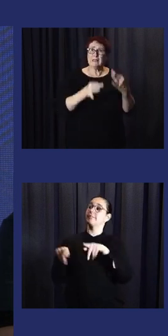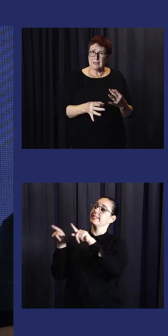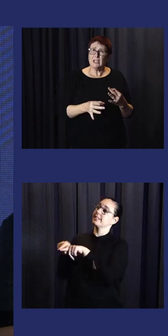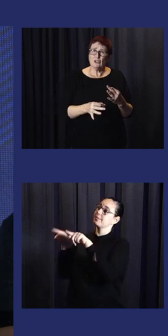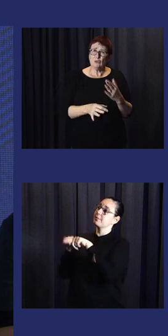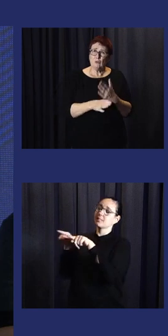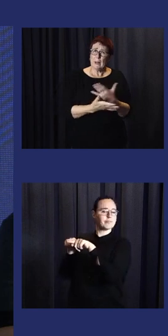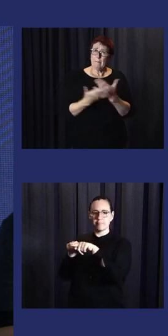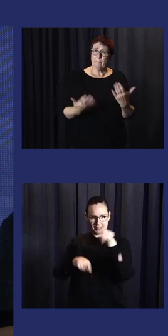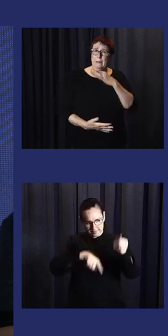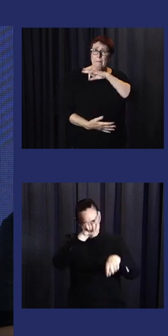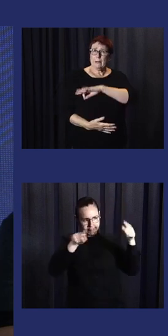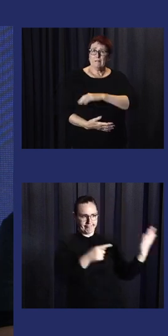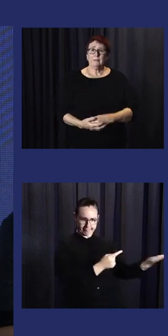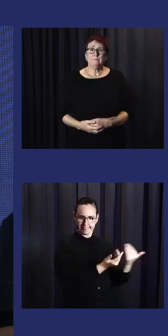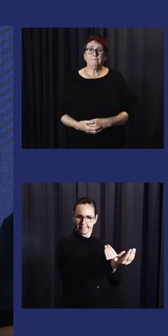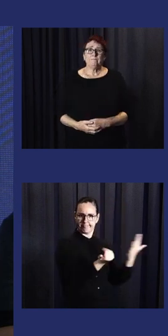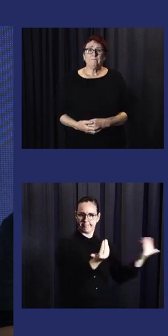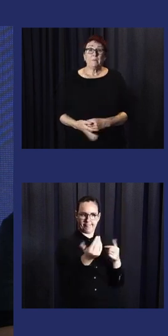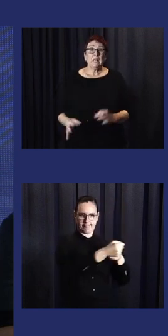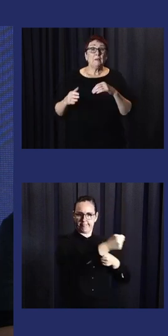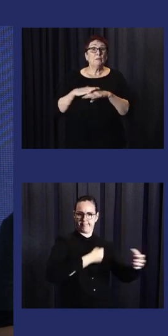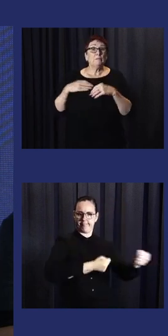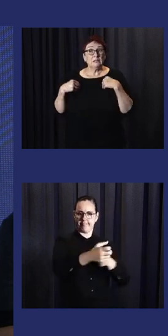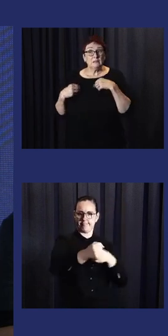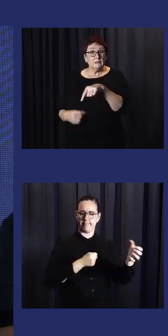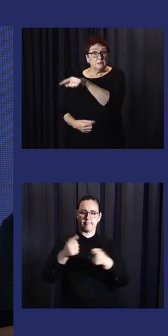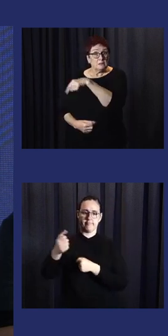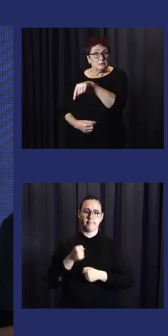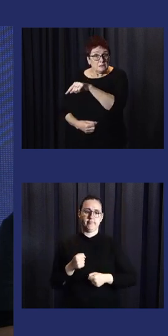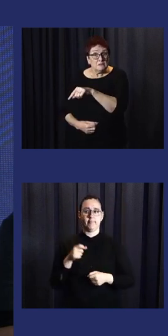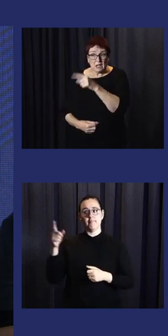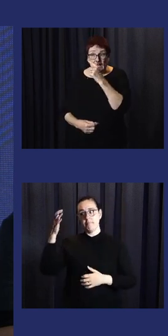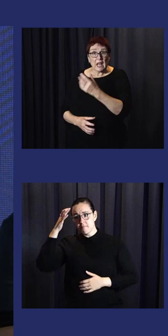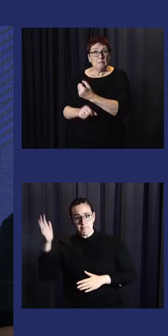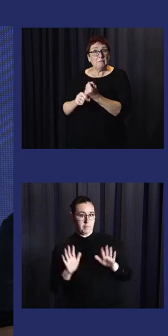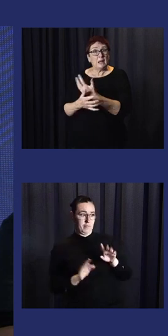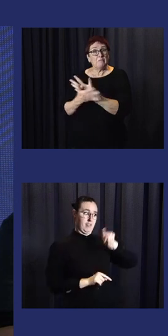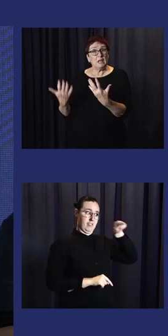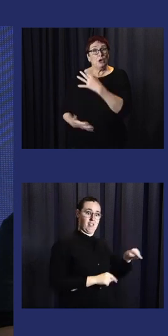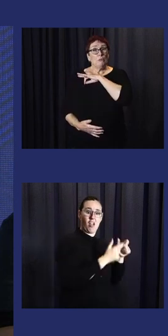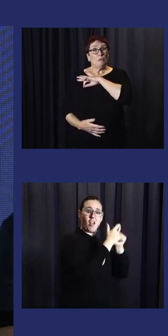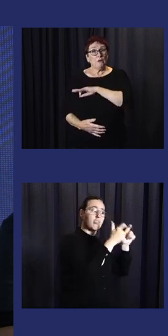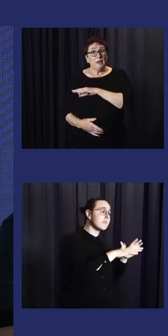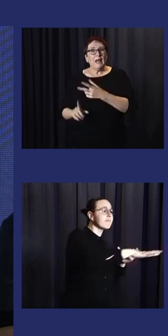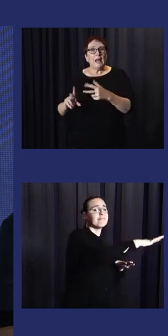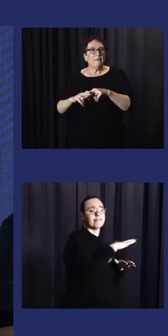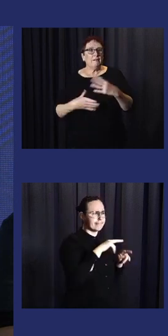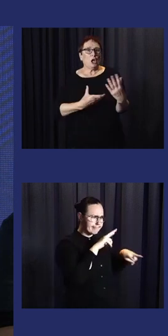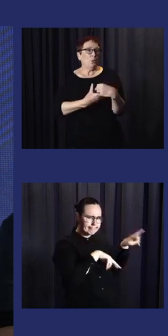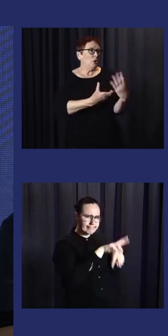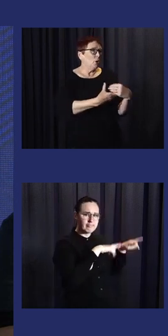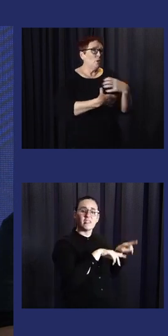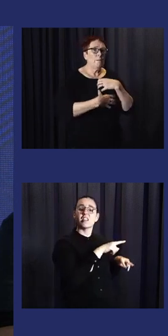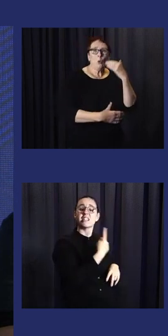for example, in the private sector. There is greater profitability when higher representation of